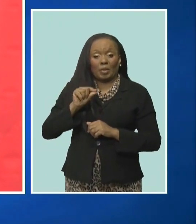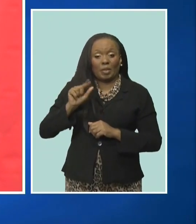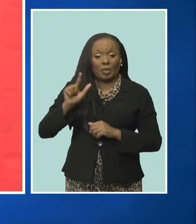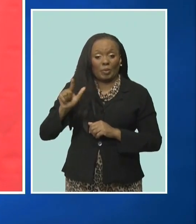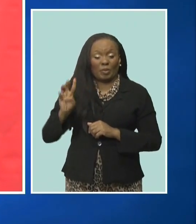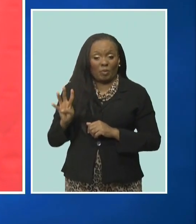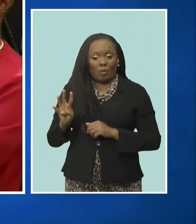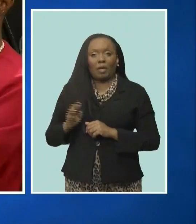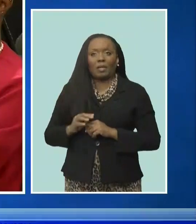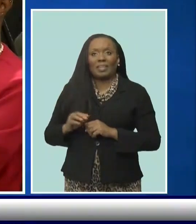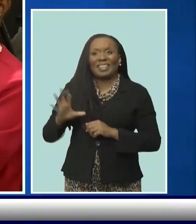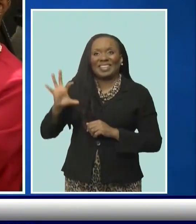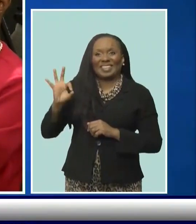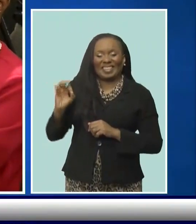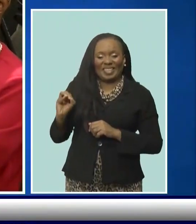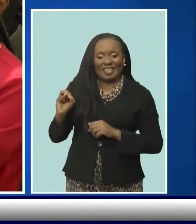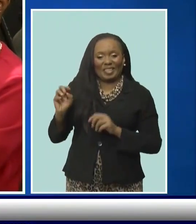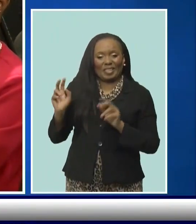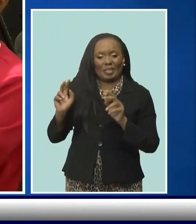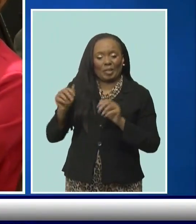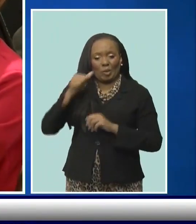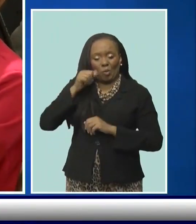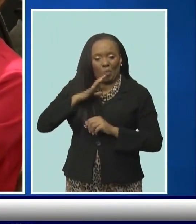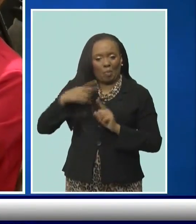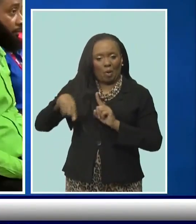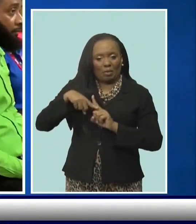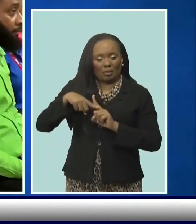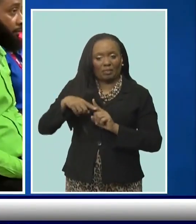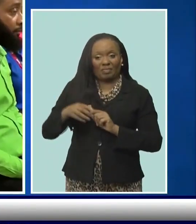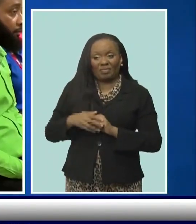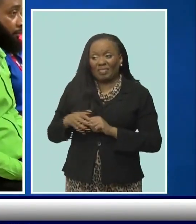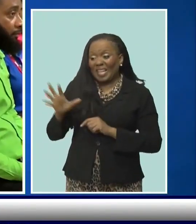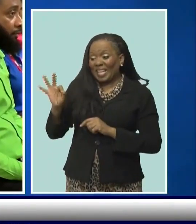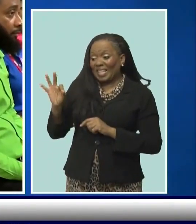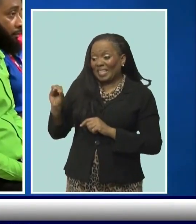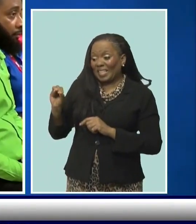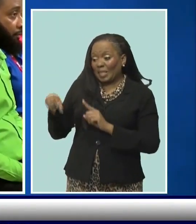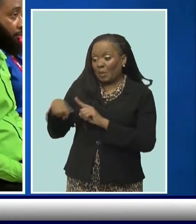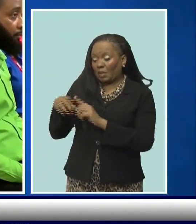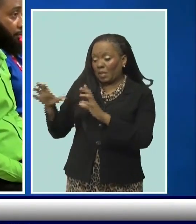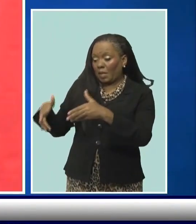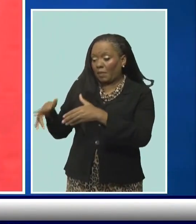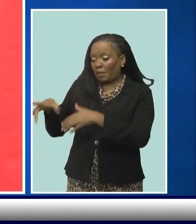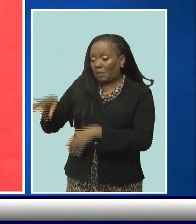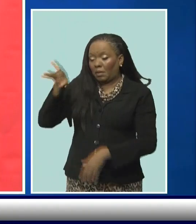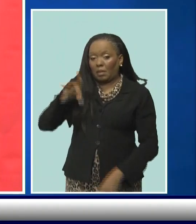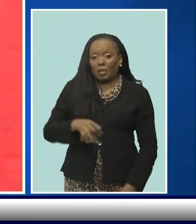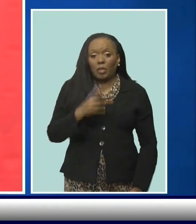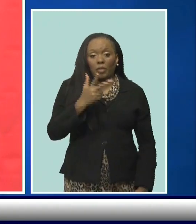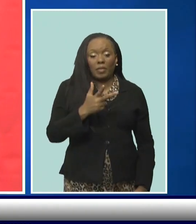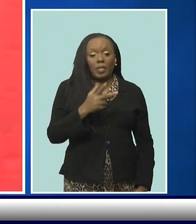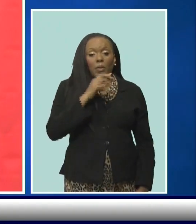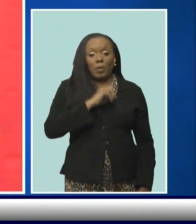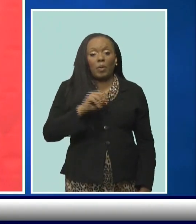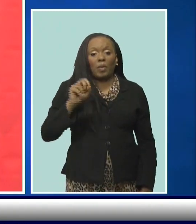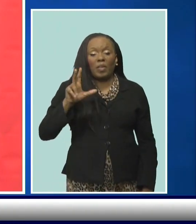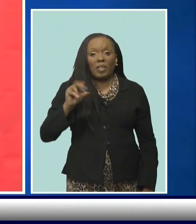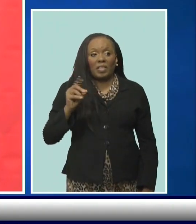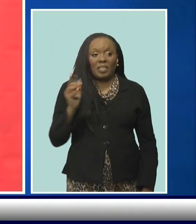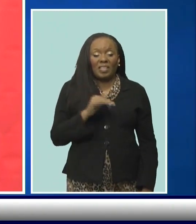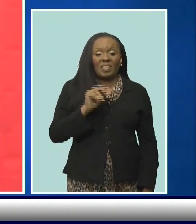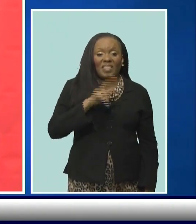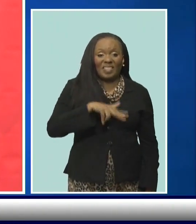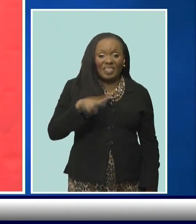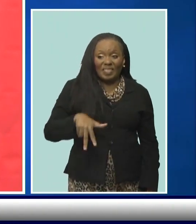had 90 positive cases. Out of the 93 patients were between the ages of 30 to 33,